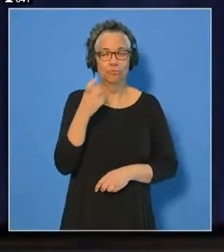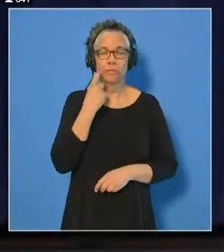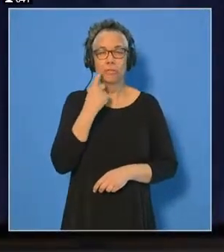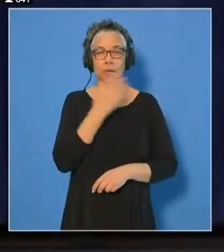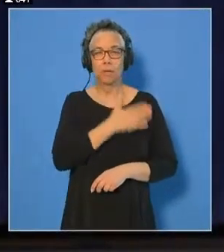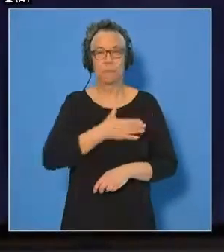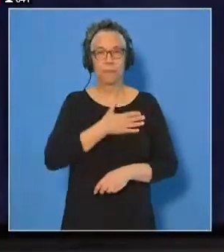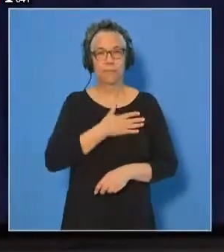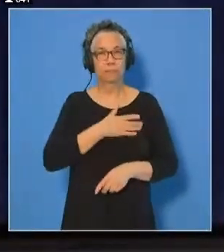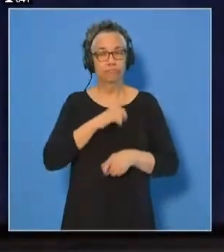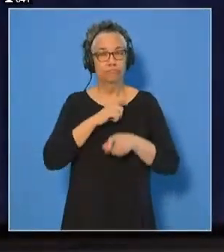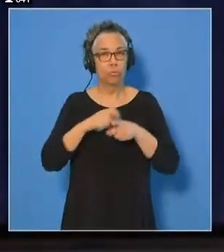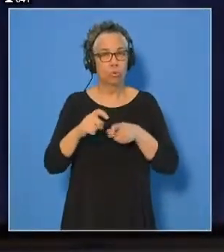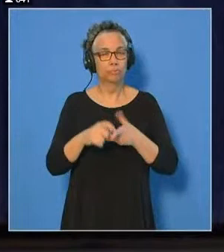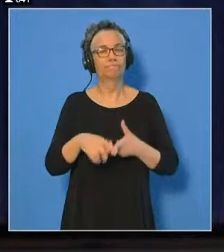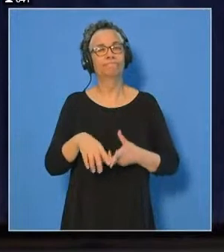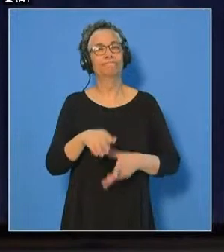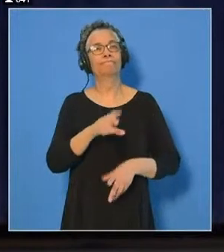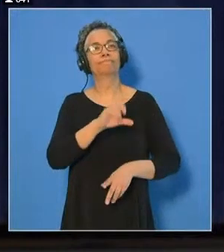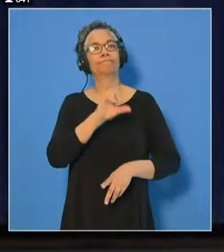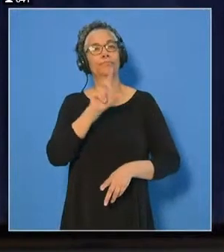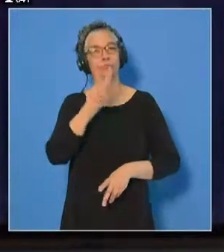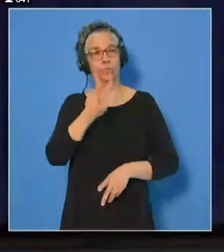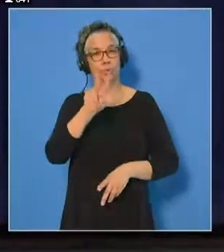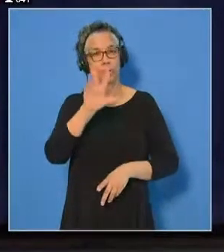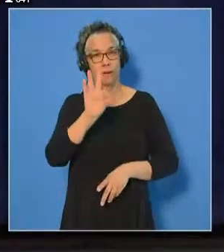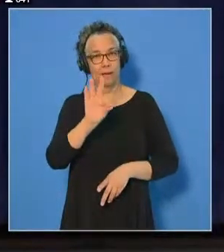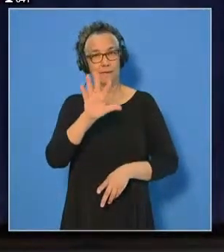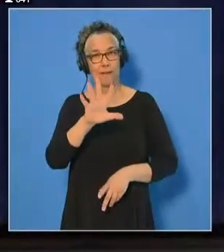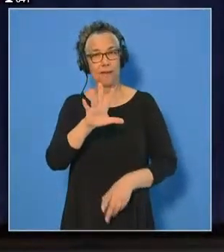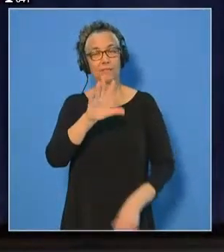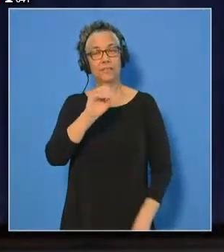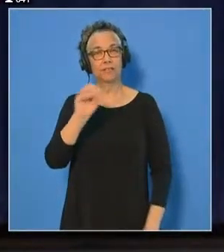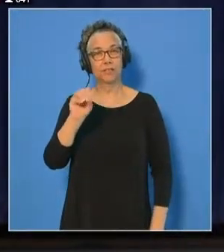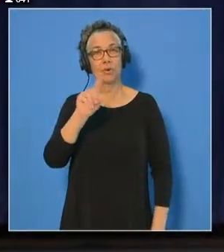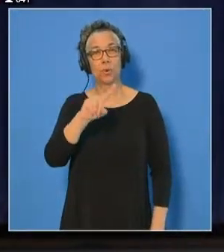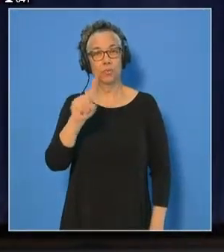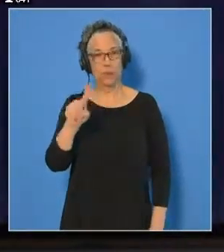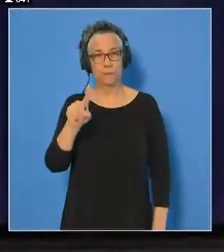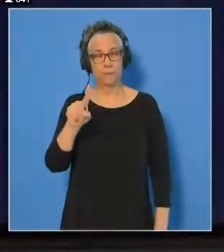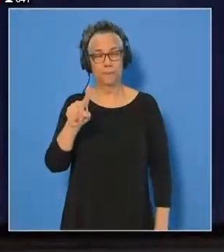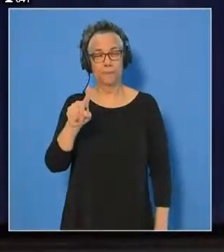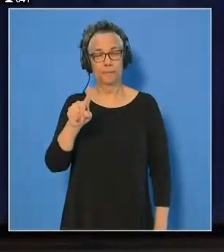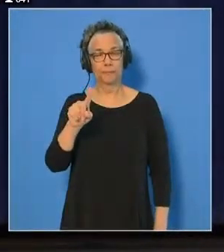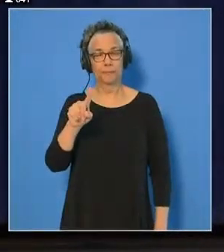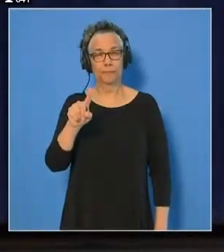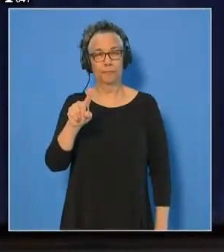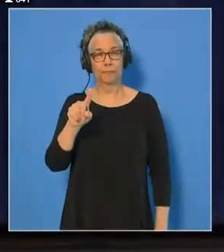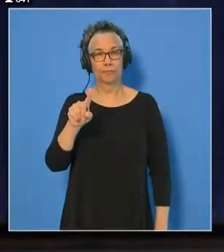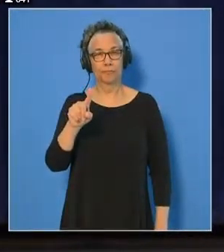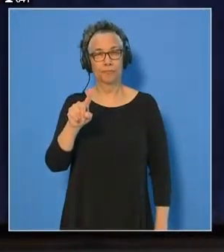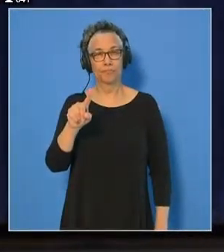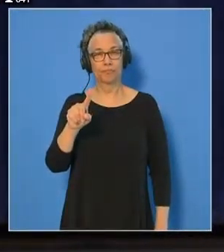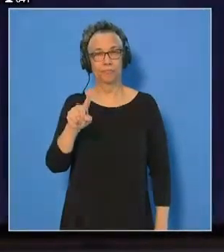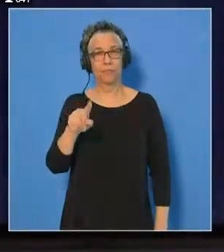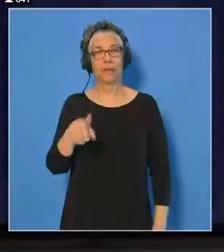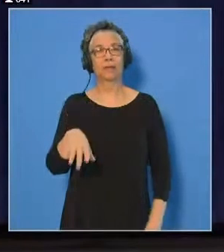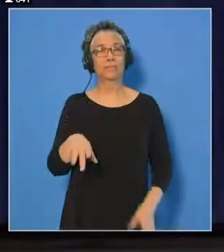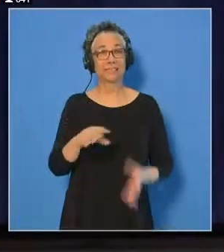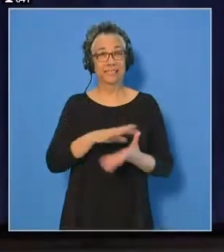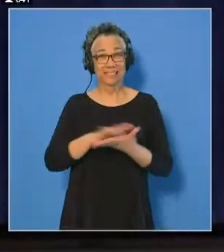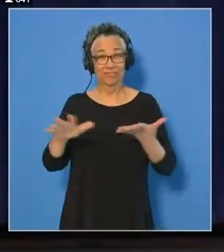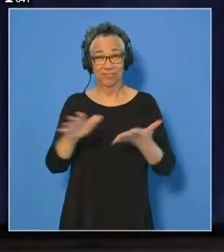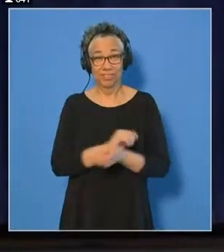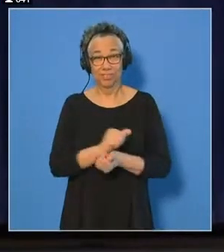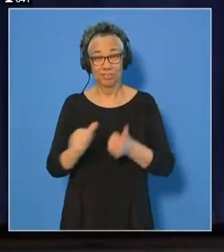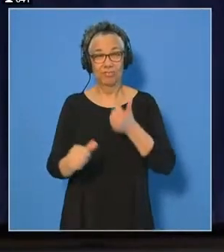contact the Bermuda Police Service on 295-0011. Our disaster risk